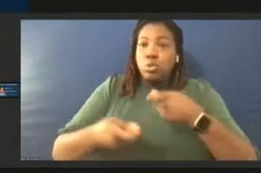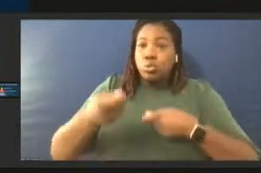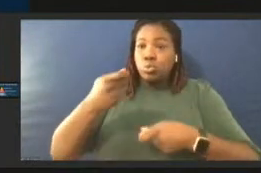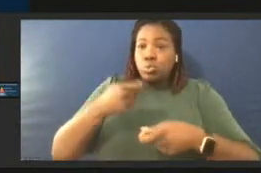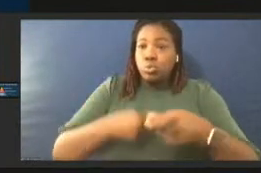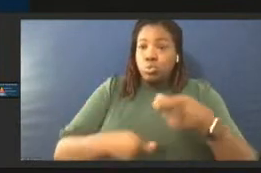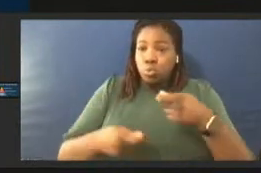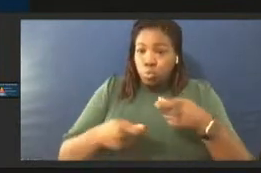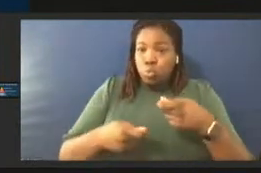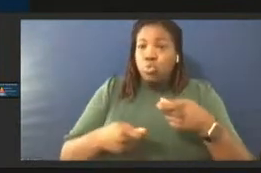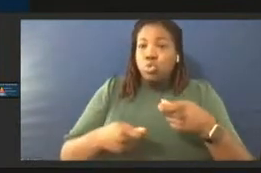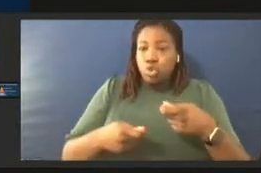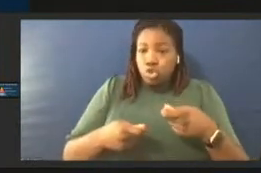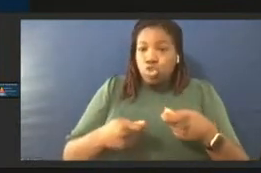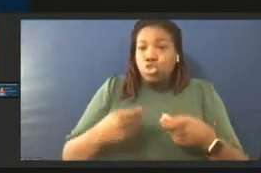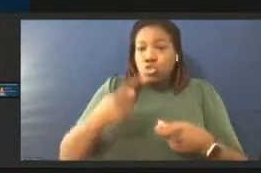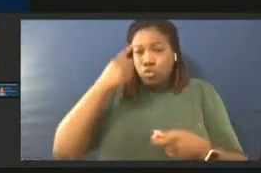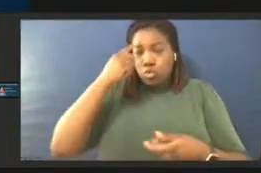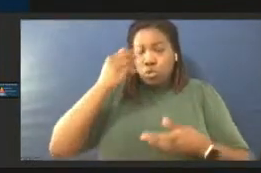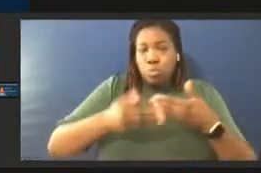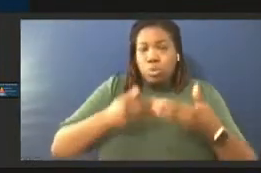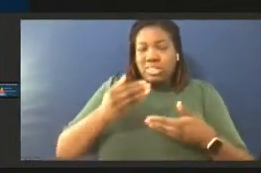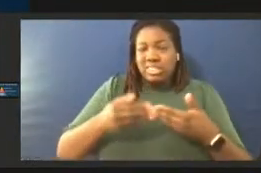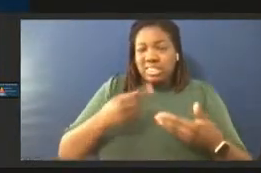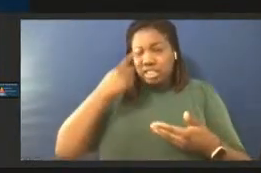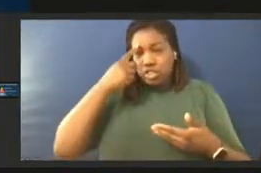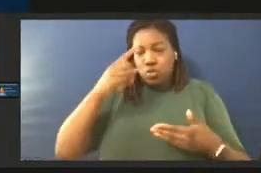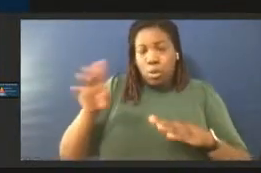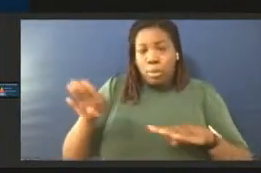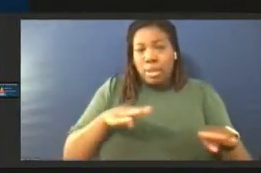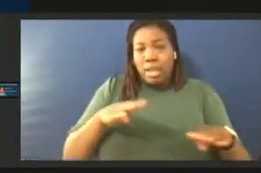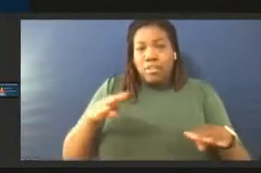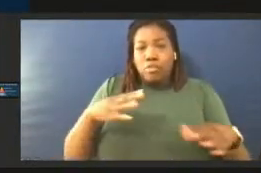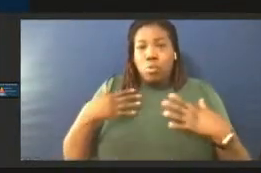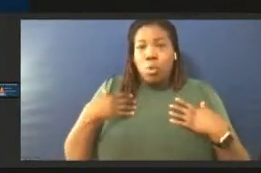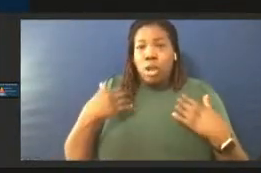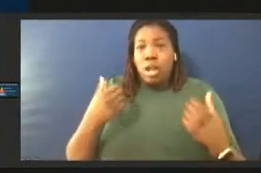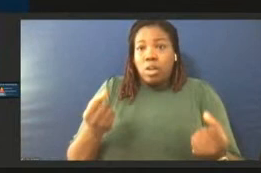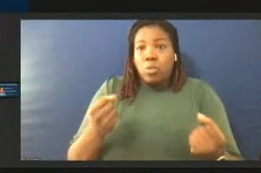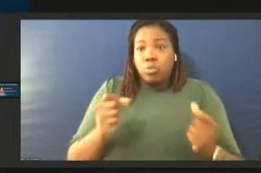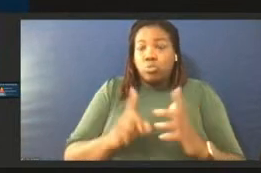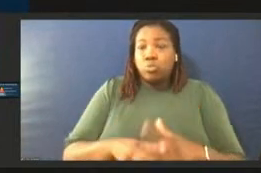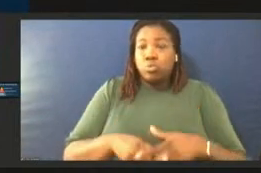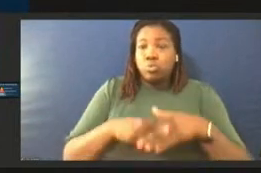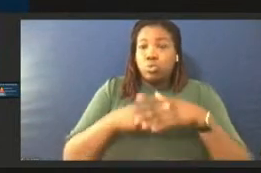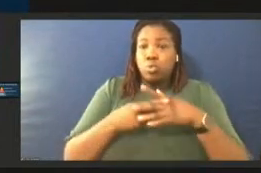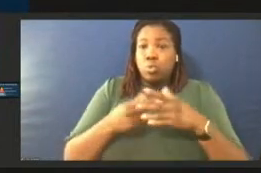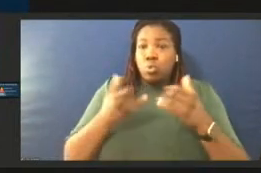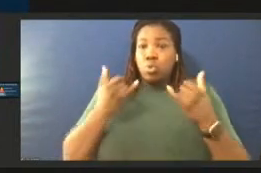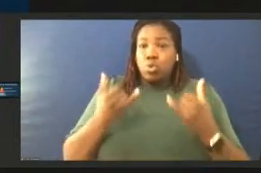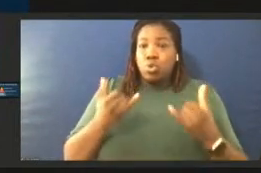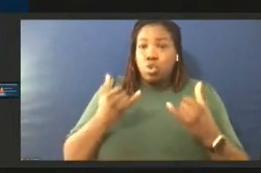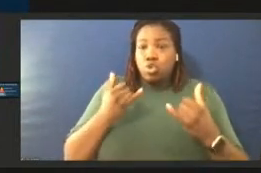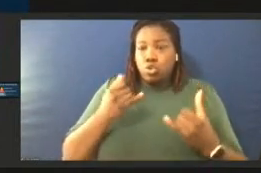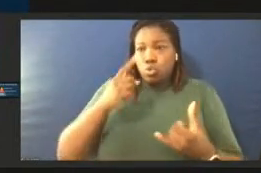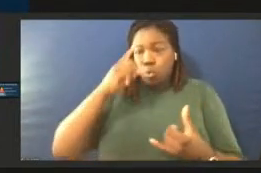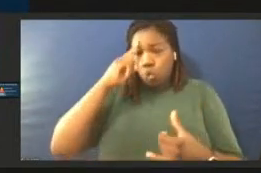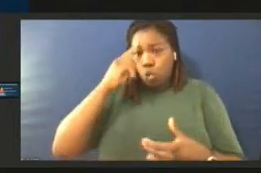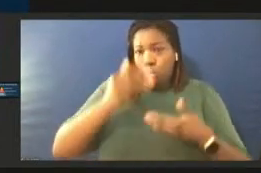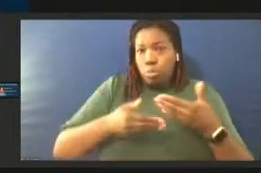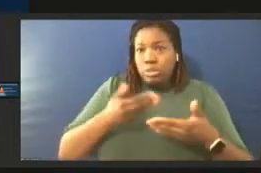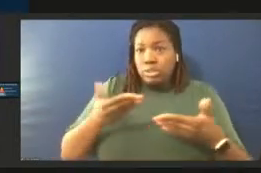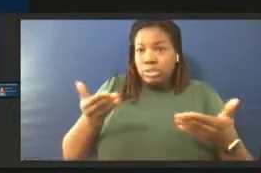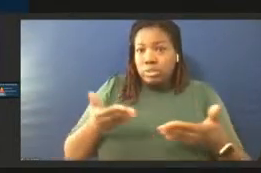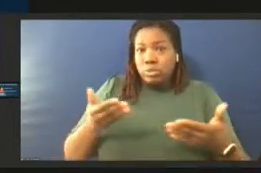framework for thinking about behavioral health. And I want to start with what our current paradigm is. This is a sort